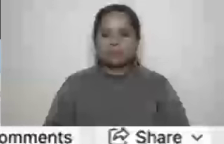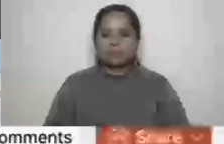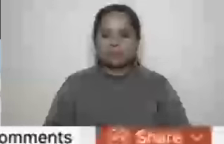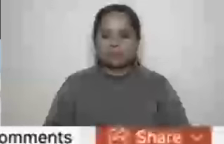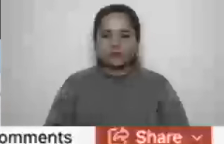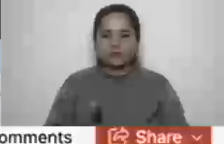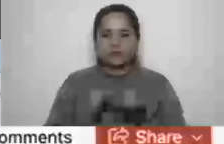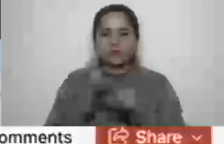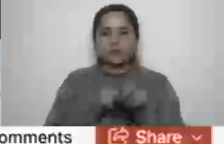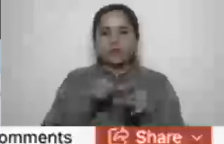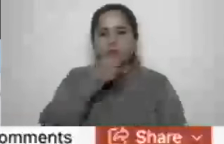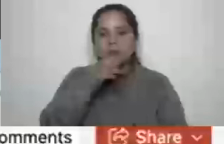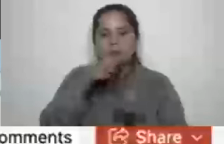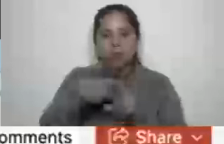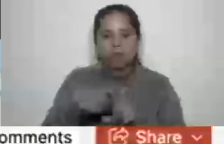You're on mute, Suyog.